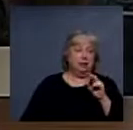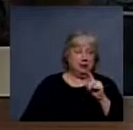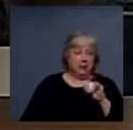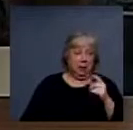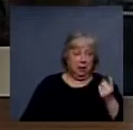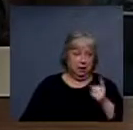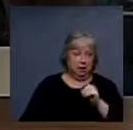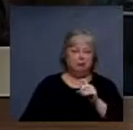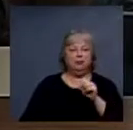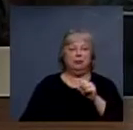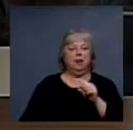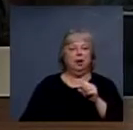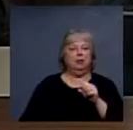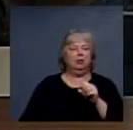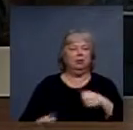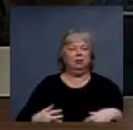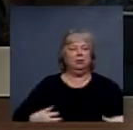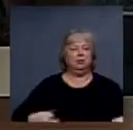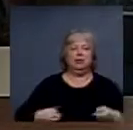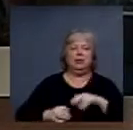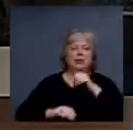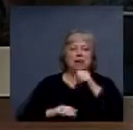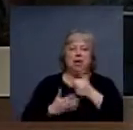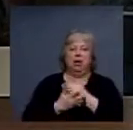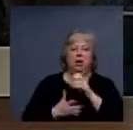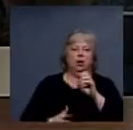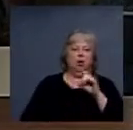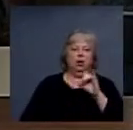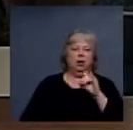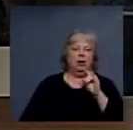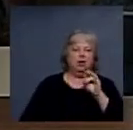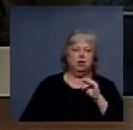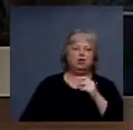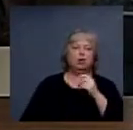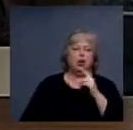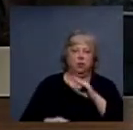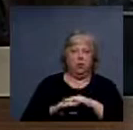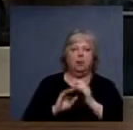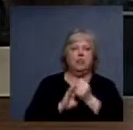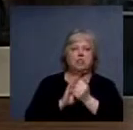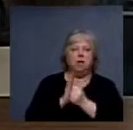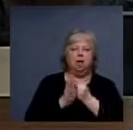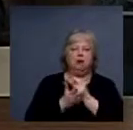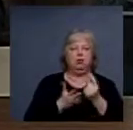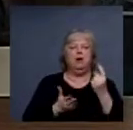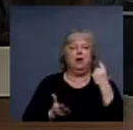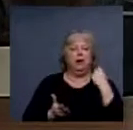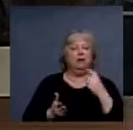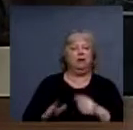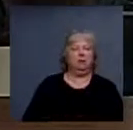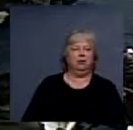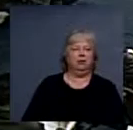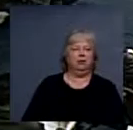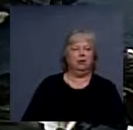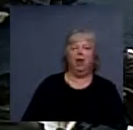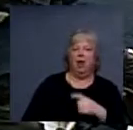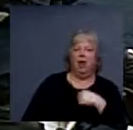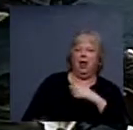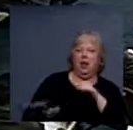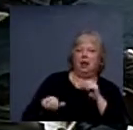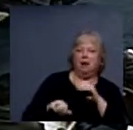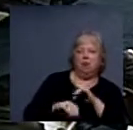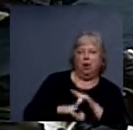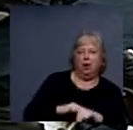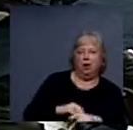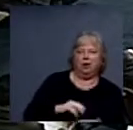to come forward. We went over it. It wasn't a new addition. We went over it it was on the agenda last Tuesday, but You know, Tony, I left early.